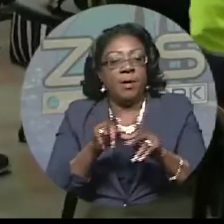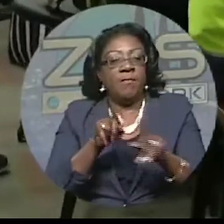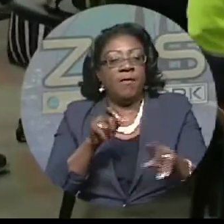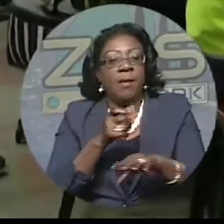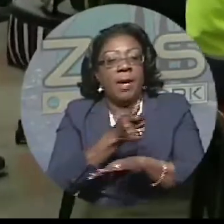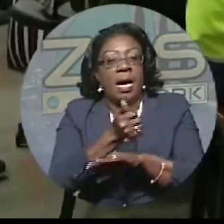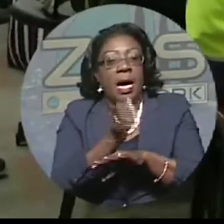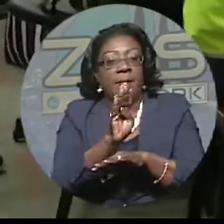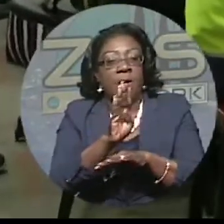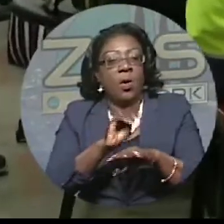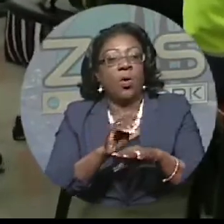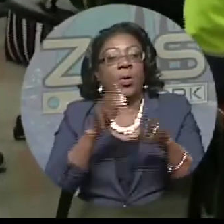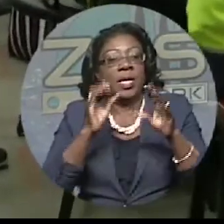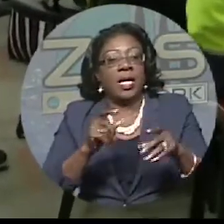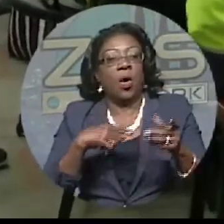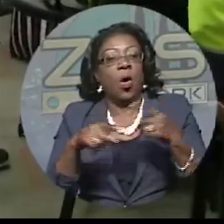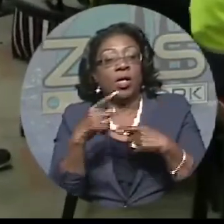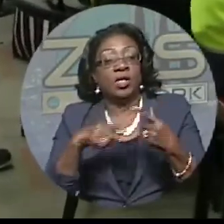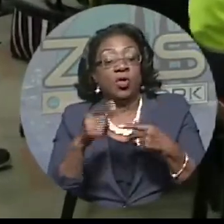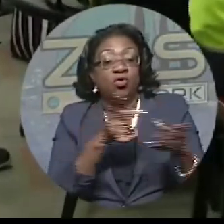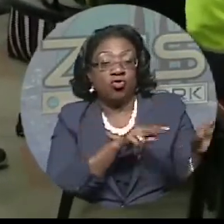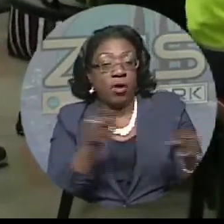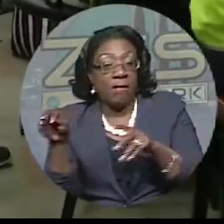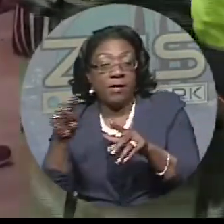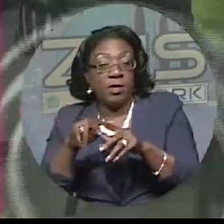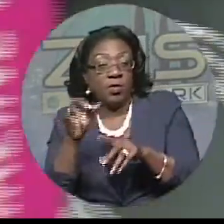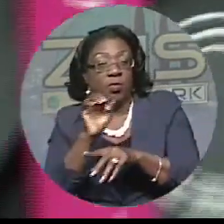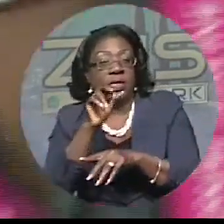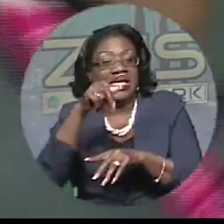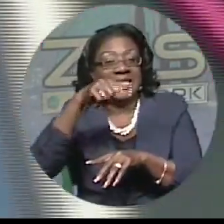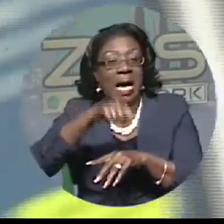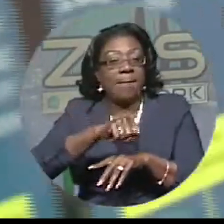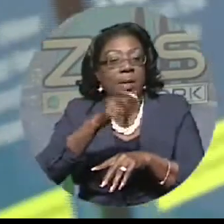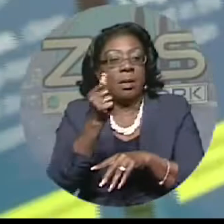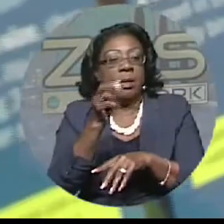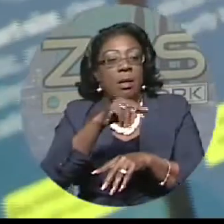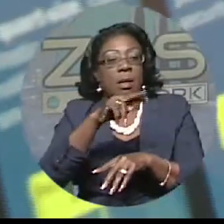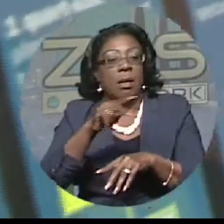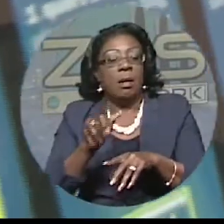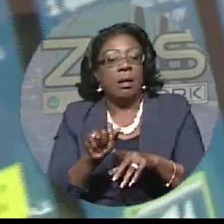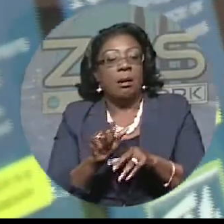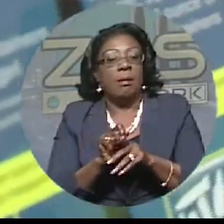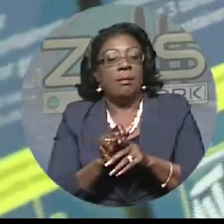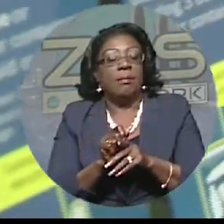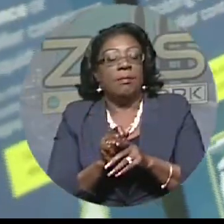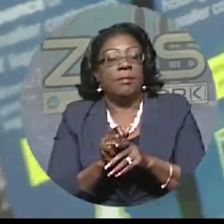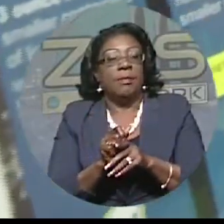and take advantage of shopping and other amenities the city offers. Silver will now operate 8